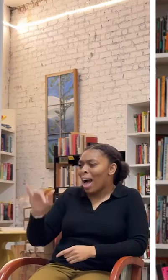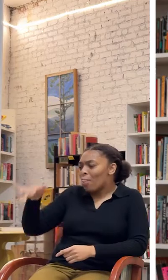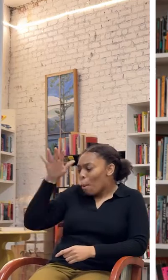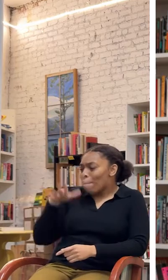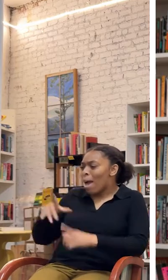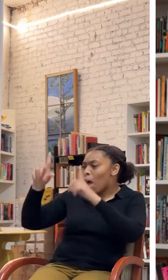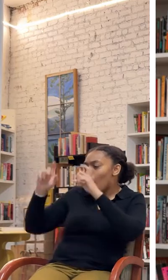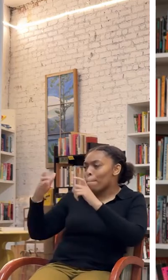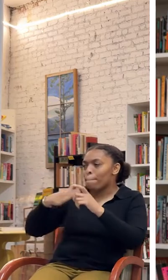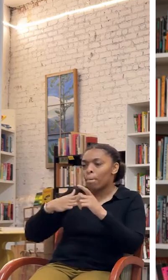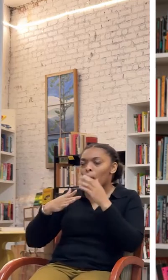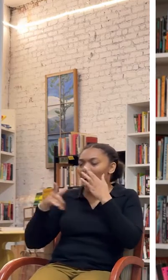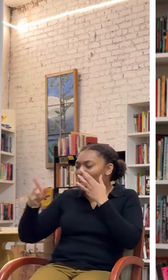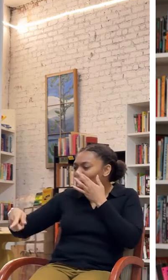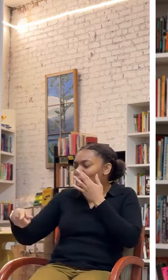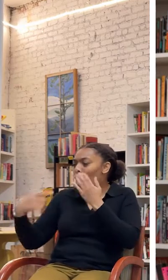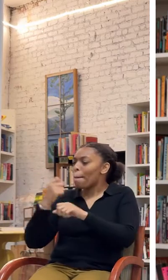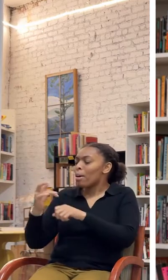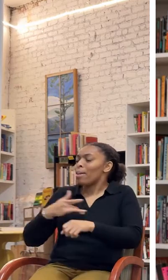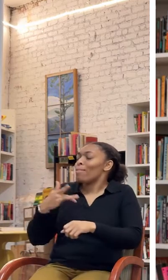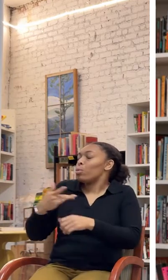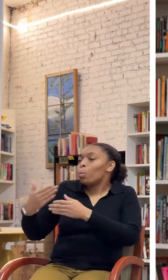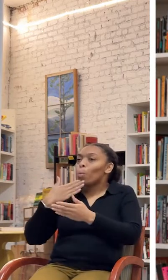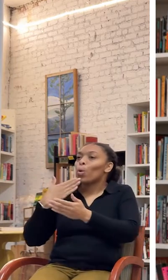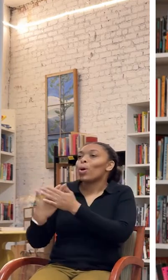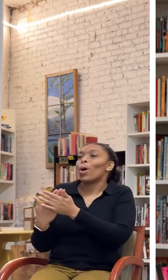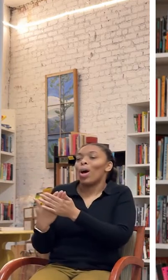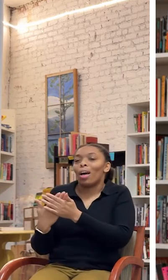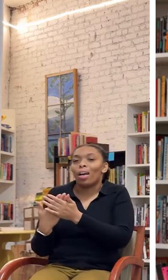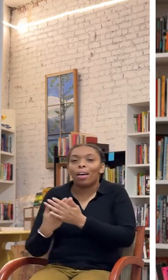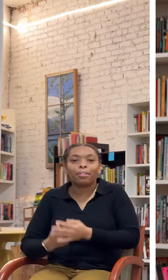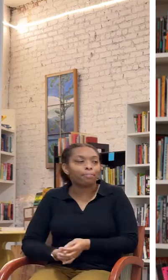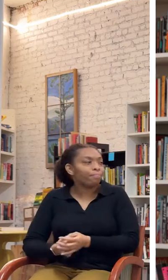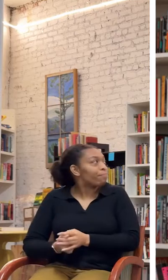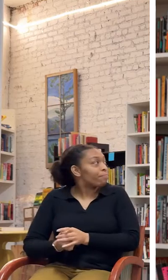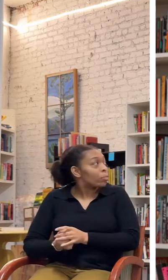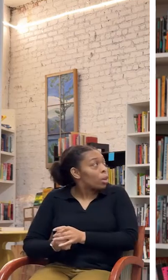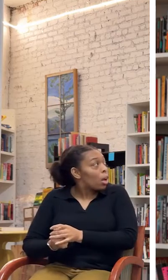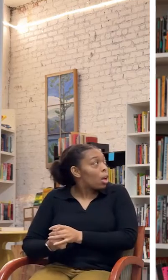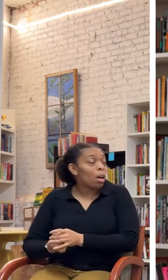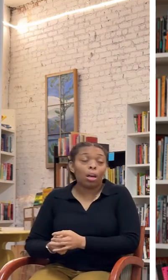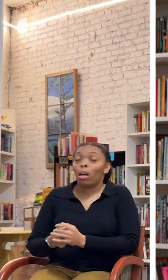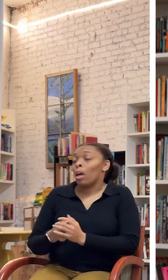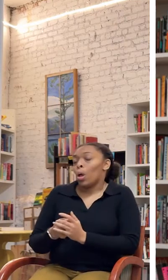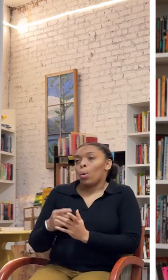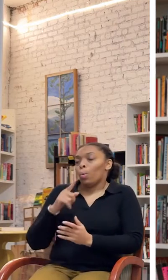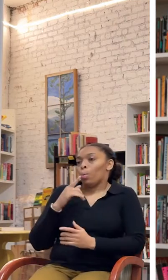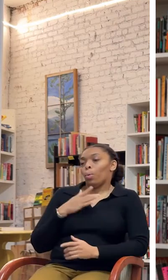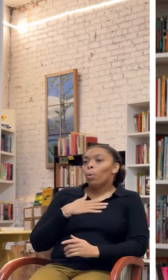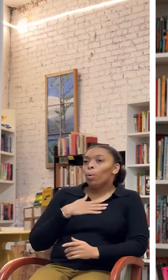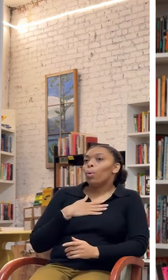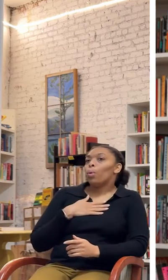my picture. Like, he made me feel so good that day. When I tell you everything in that